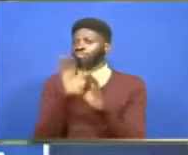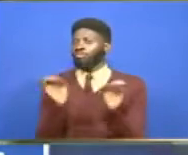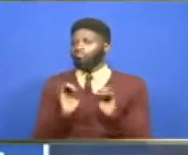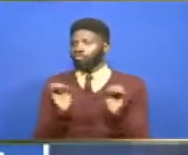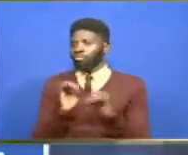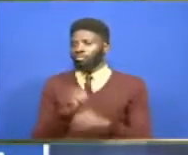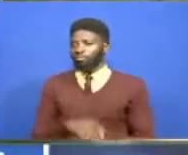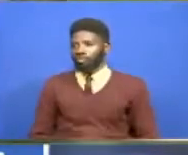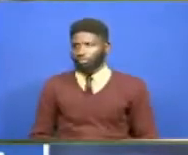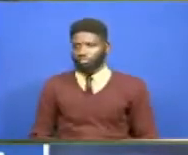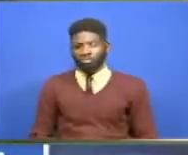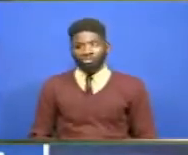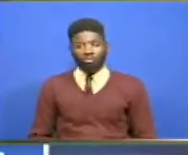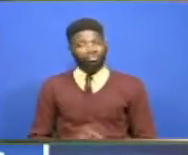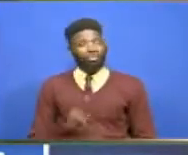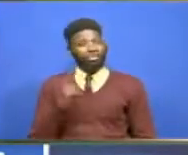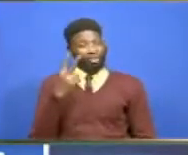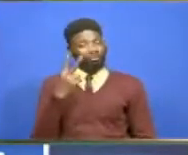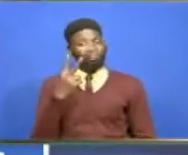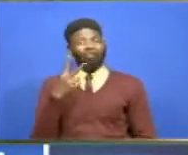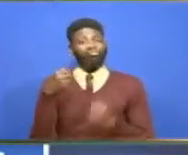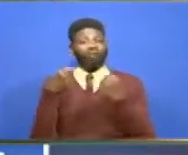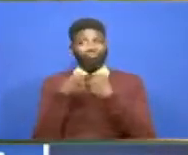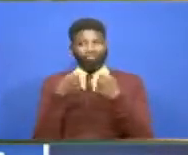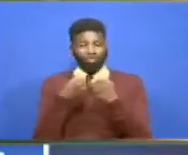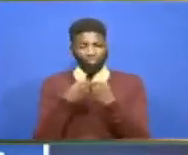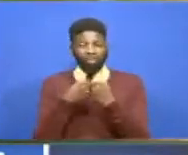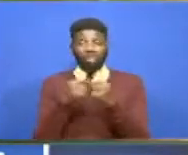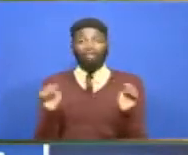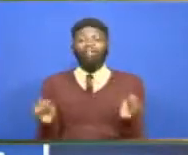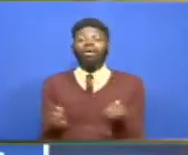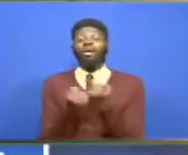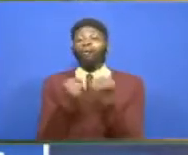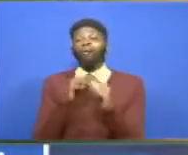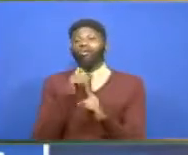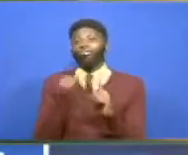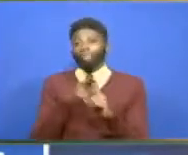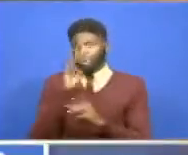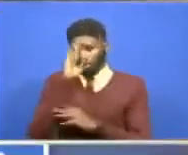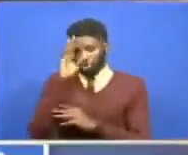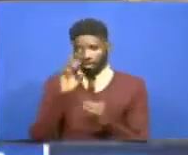of positives. The second of four Bledisloe Cup games is on Sunday, 18th October.